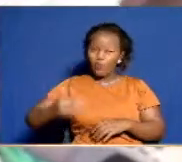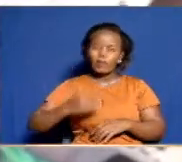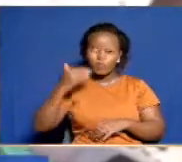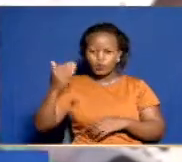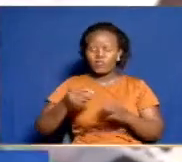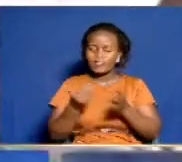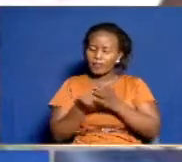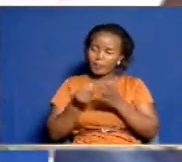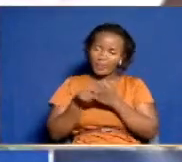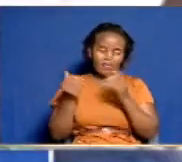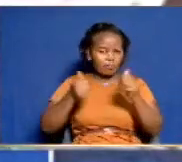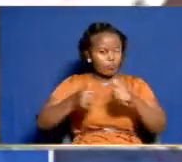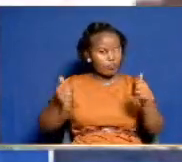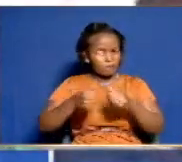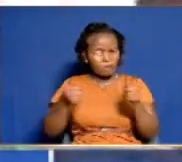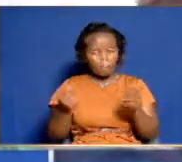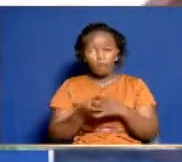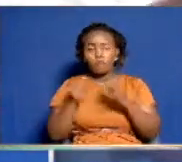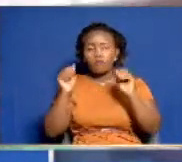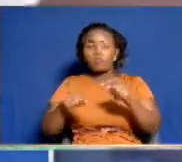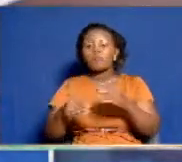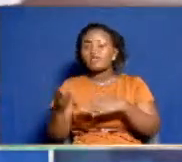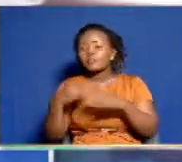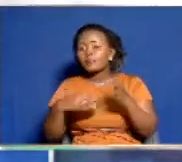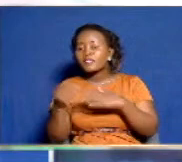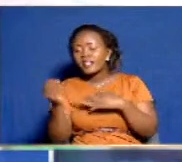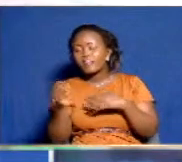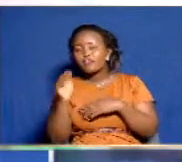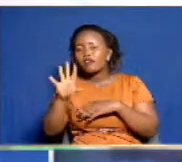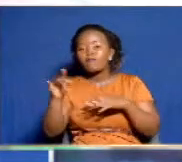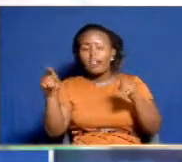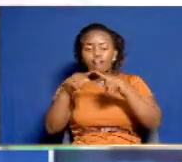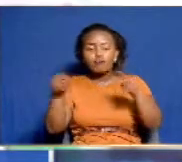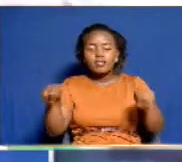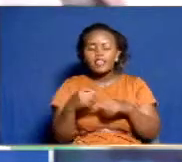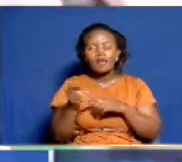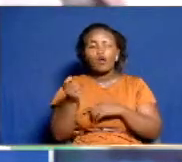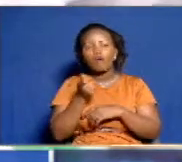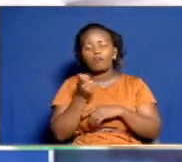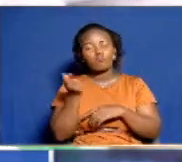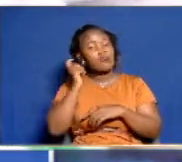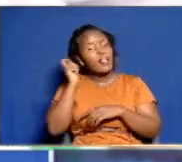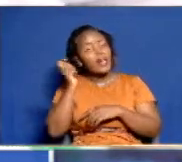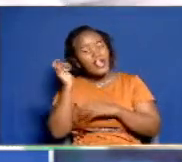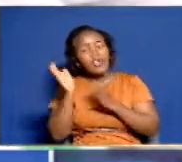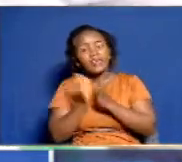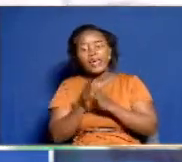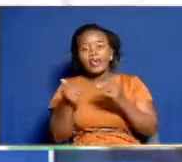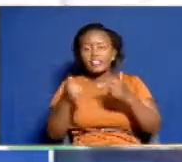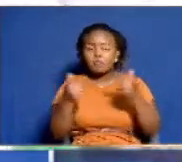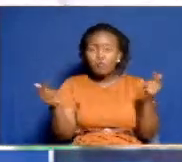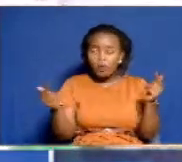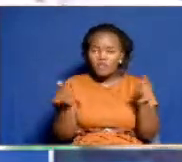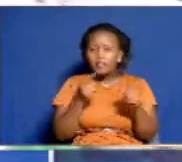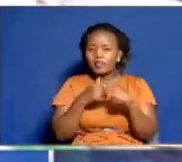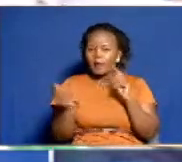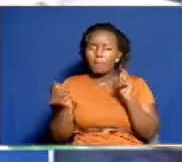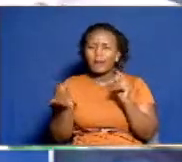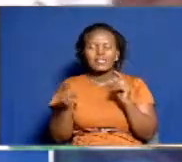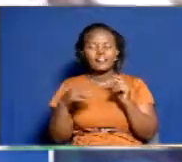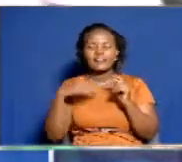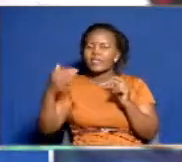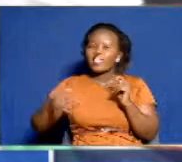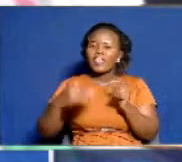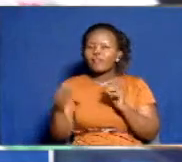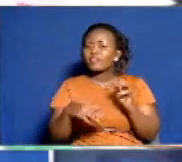Unaweza uza hata tray tano ya mayai na uze kilo kama 10 ya smoky. Lakini kazi ikienda chini, ukiwa umeuza sana,